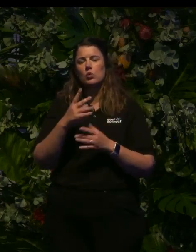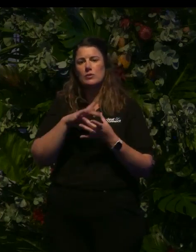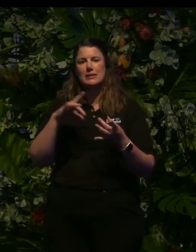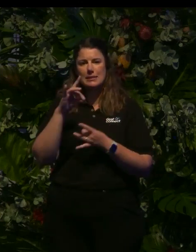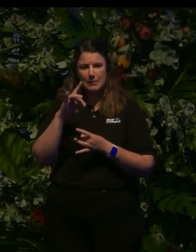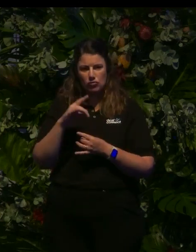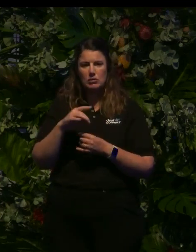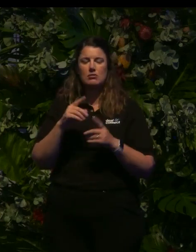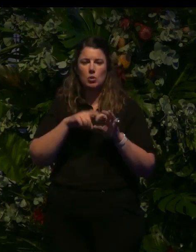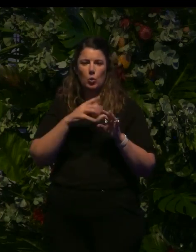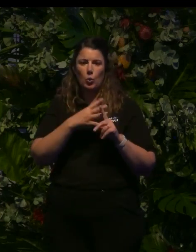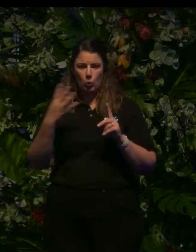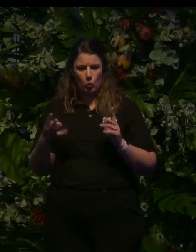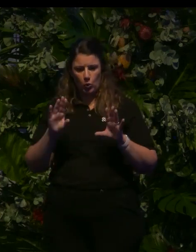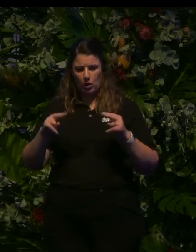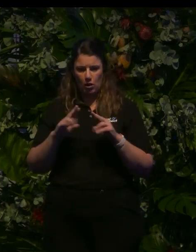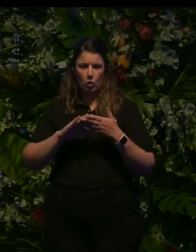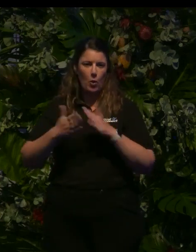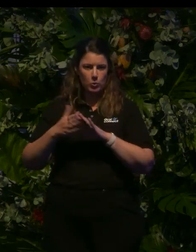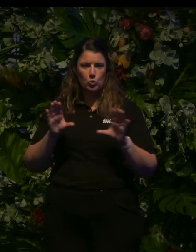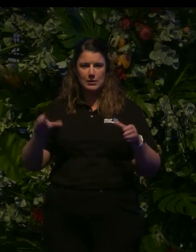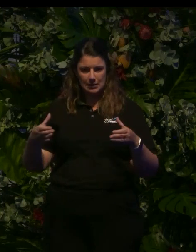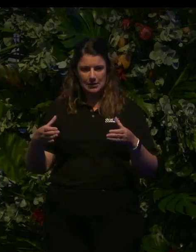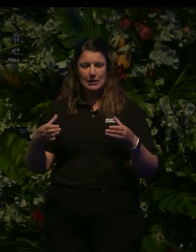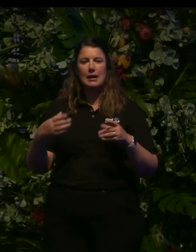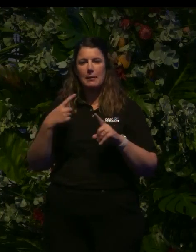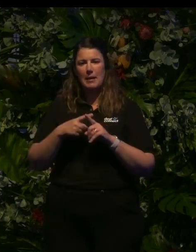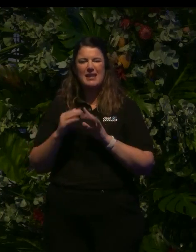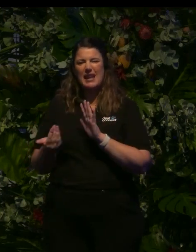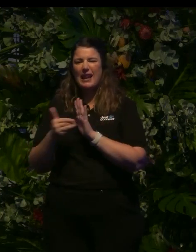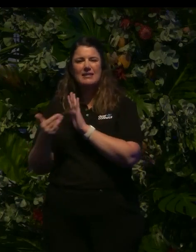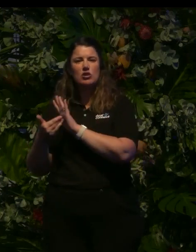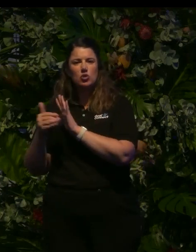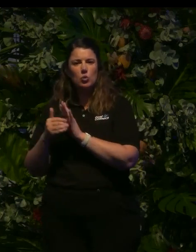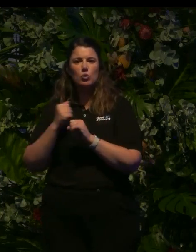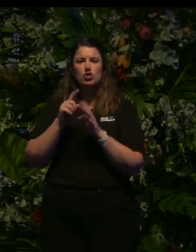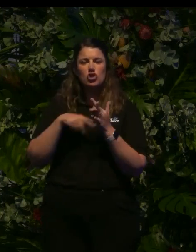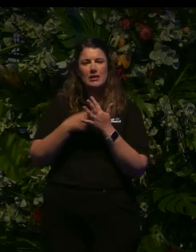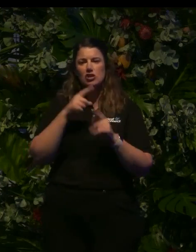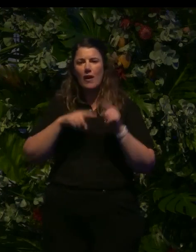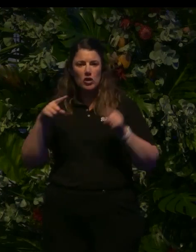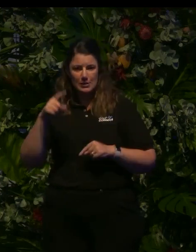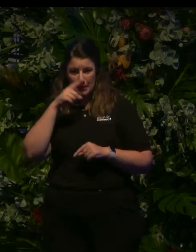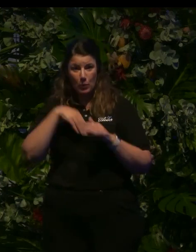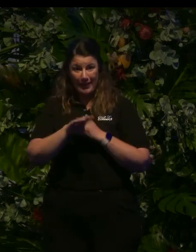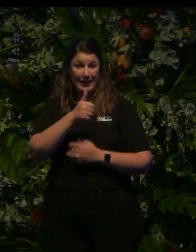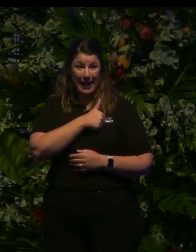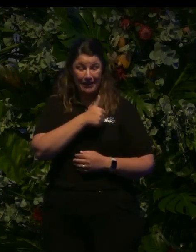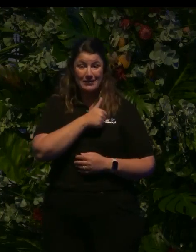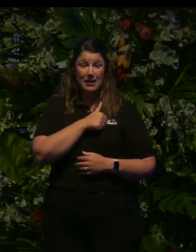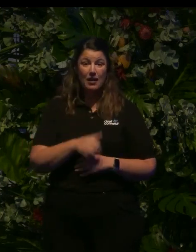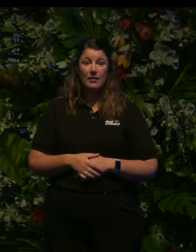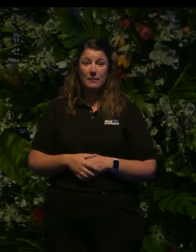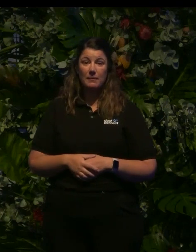gay, bisexual, transgender, queer, intersex, and additional sexuality and gender diverse people in Canada.